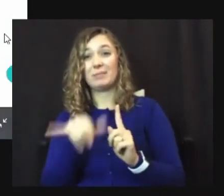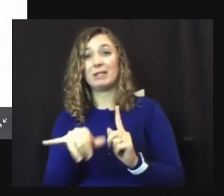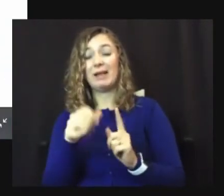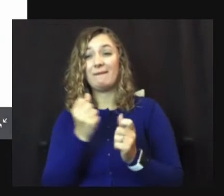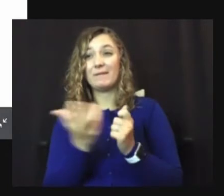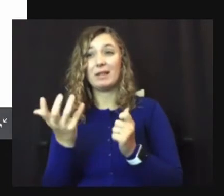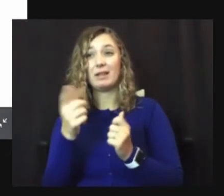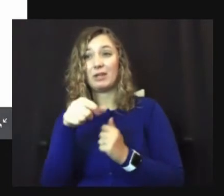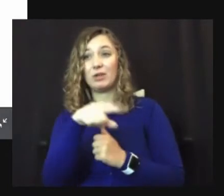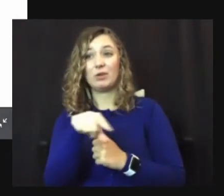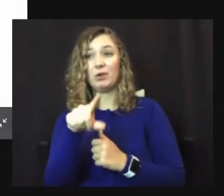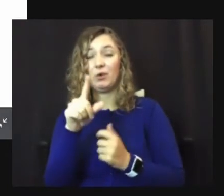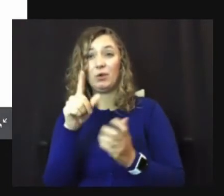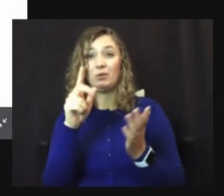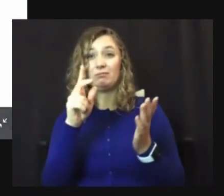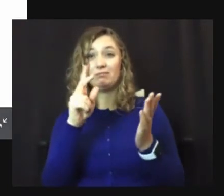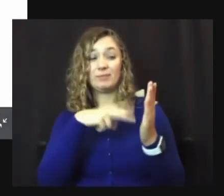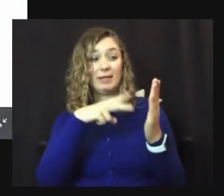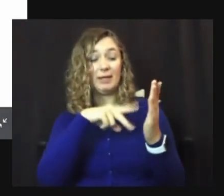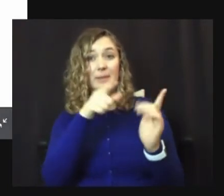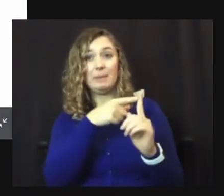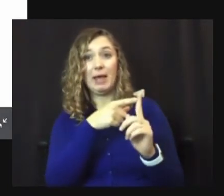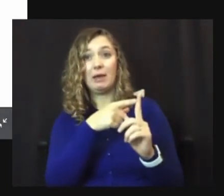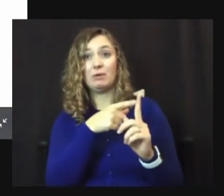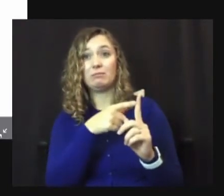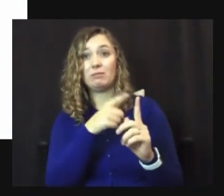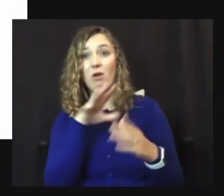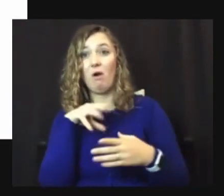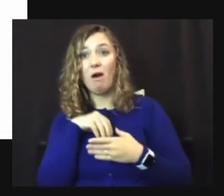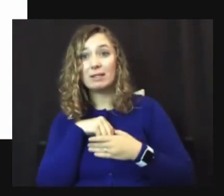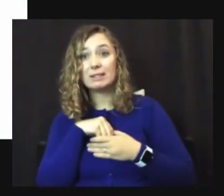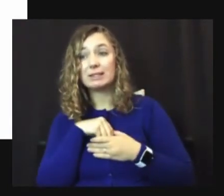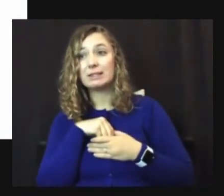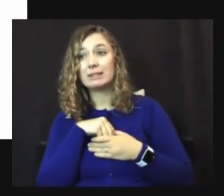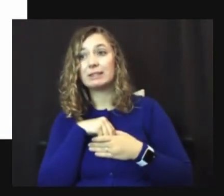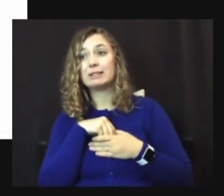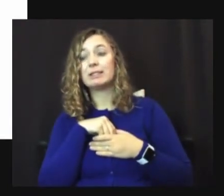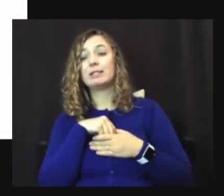about autism just about is